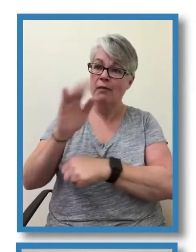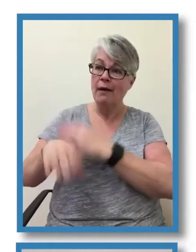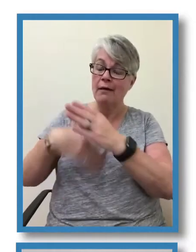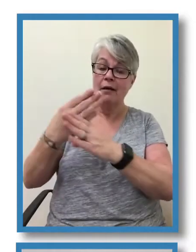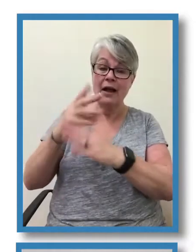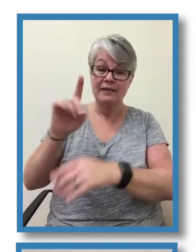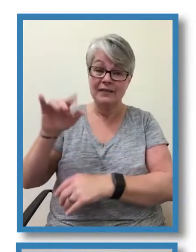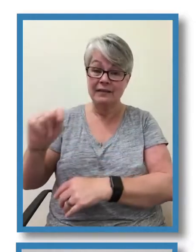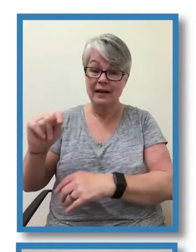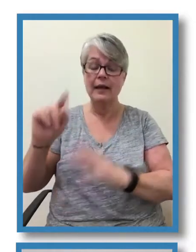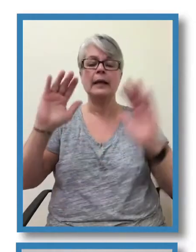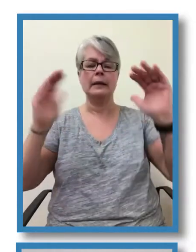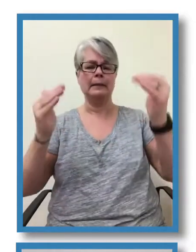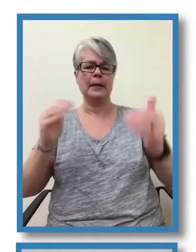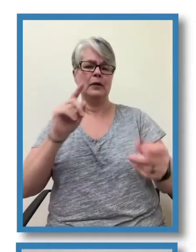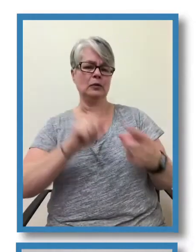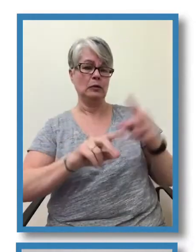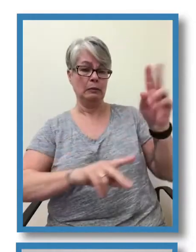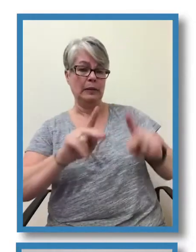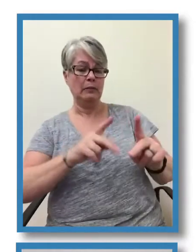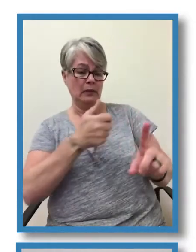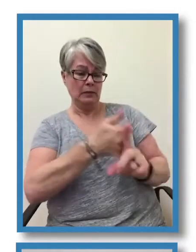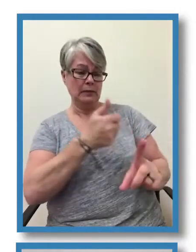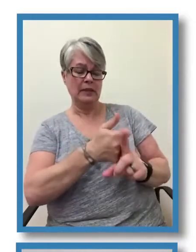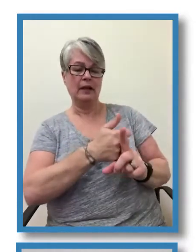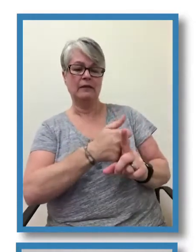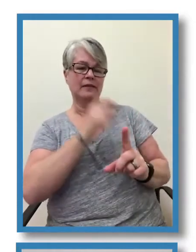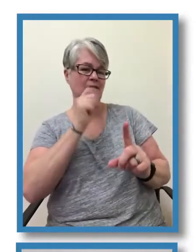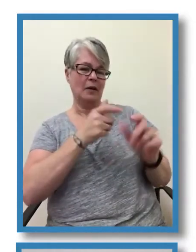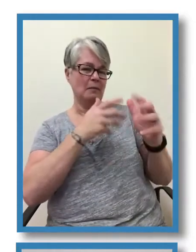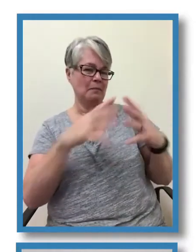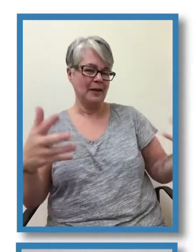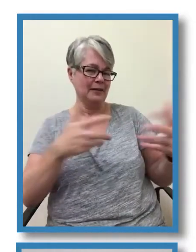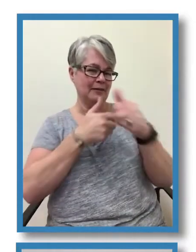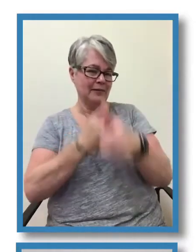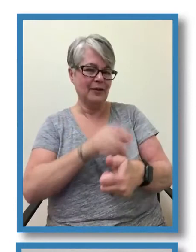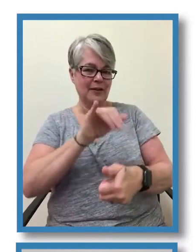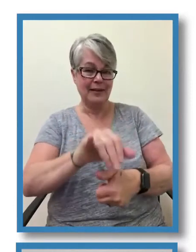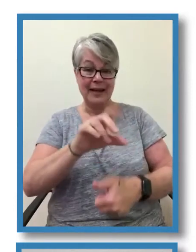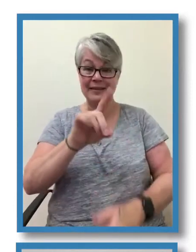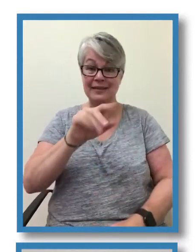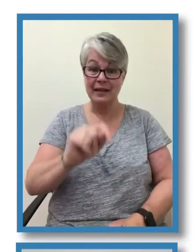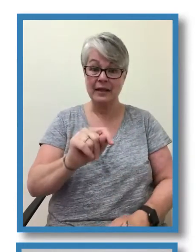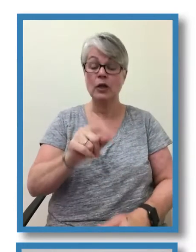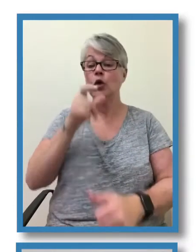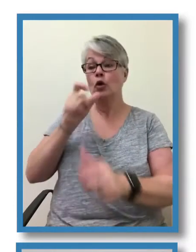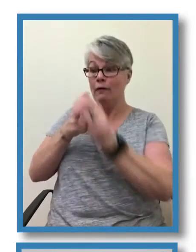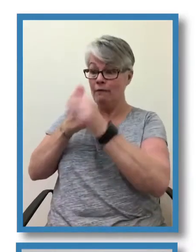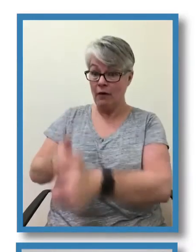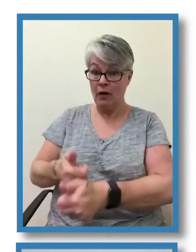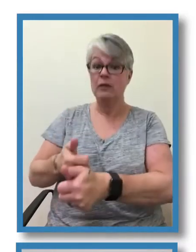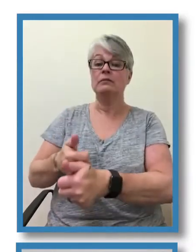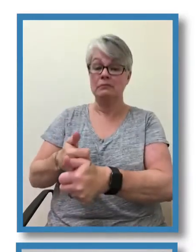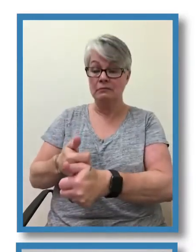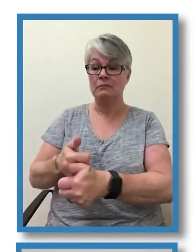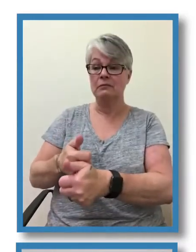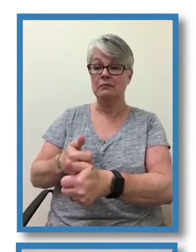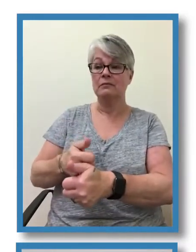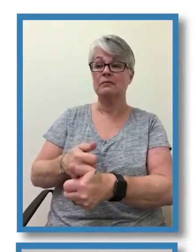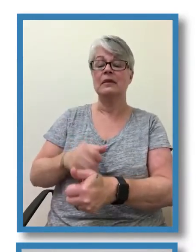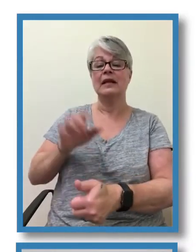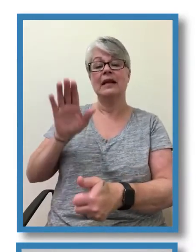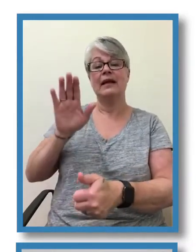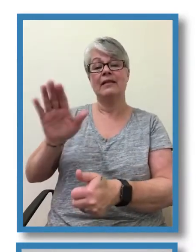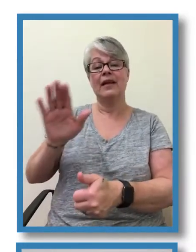slowed the rate of cognitive decline and reduced the likelihood of progression to dementia. And there was one